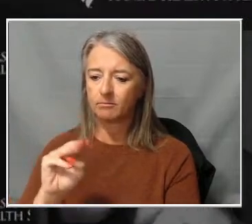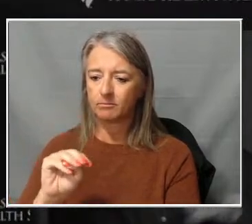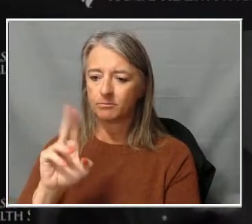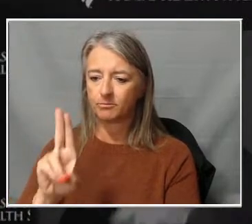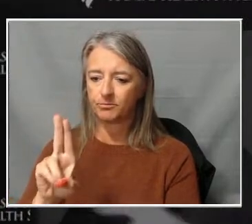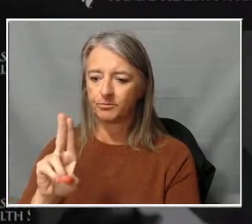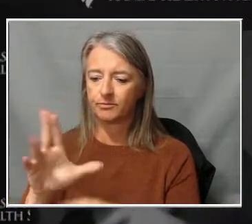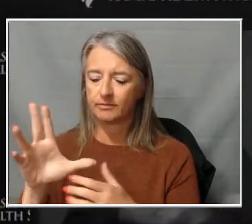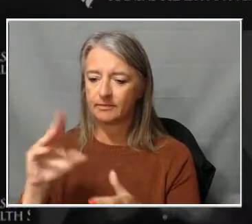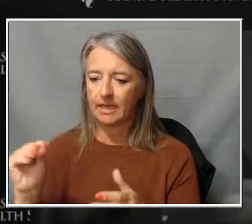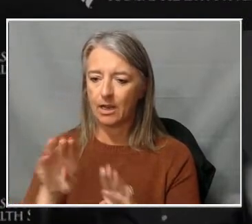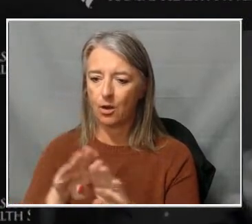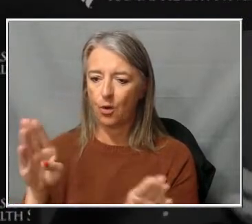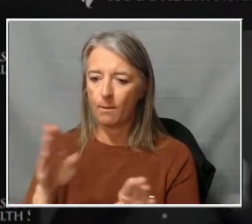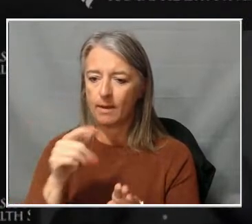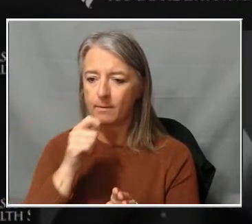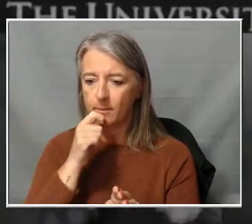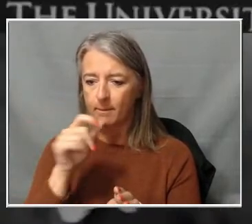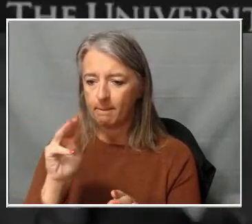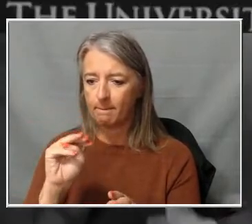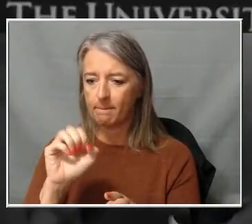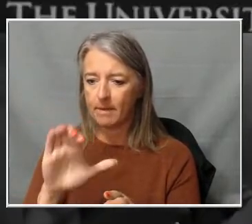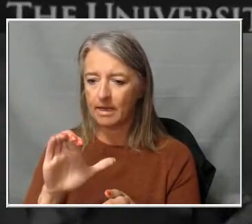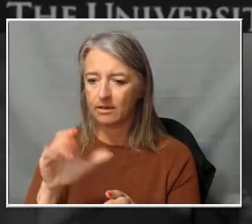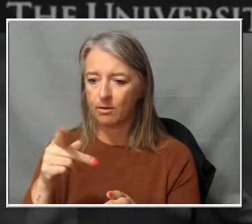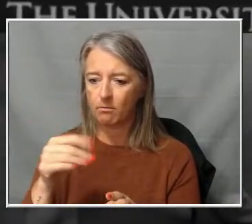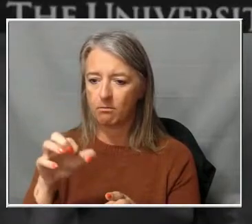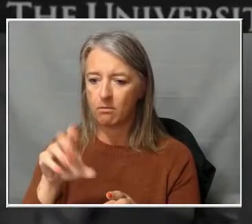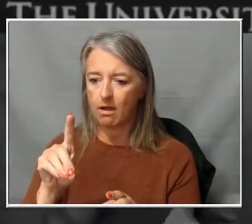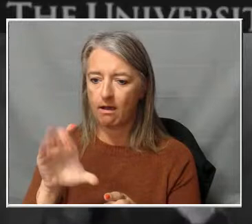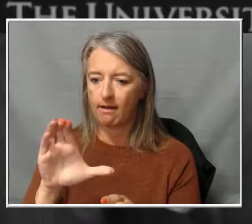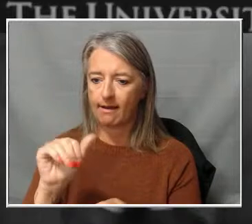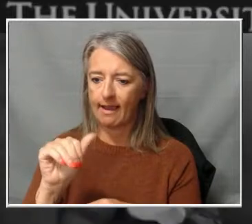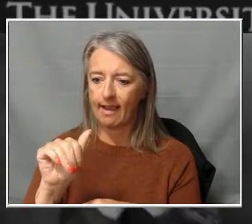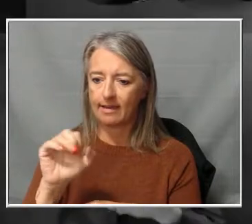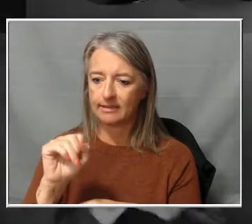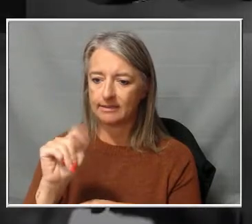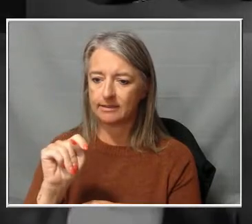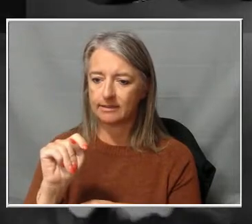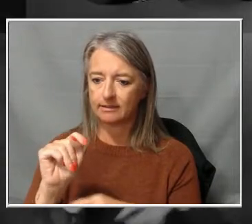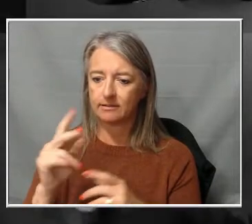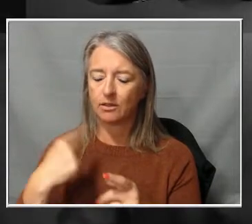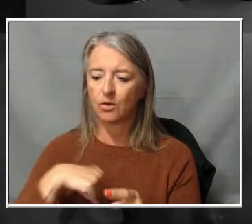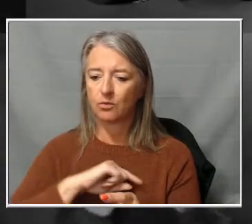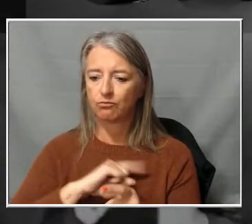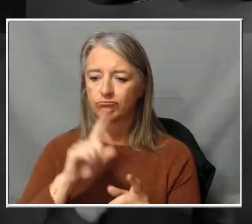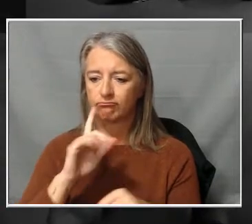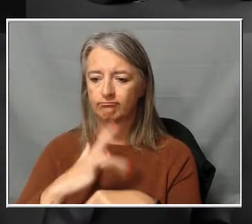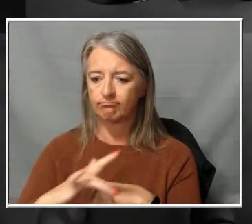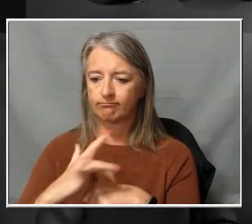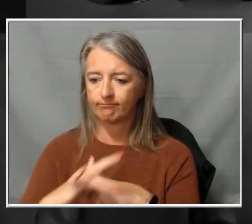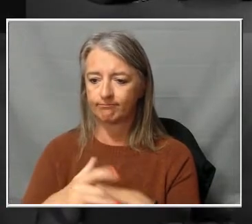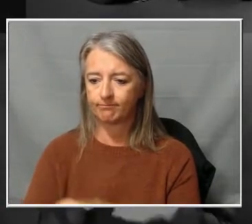and Open Mics with Dr. Stites podcasts. Now, everywhere podcasts are available.